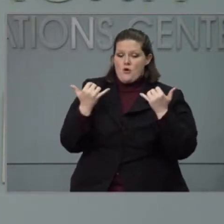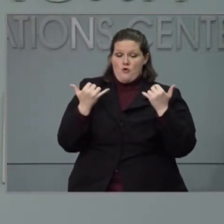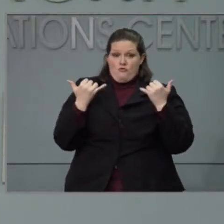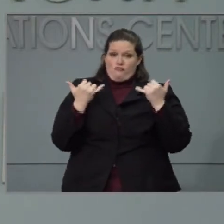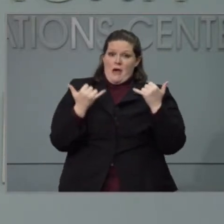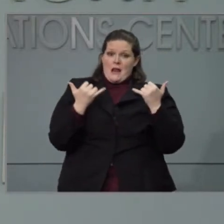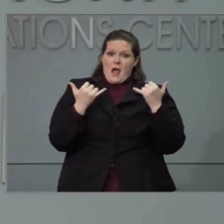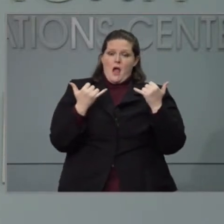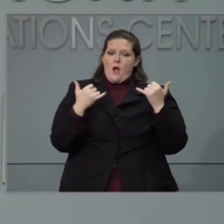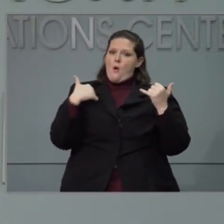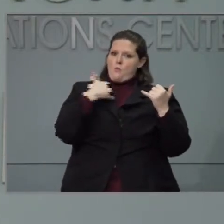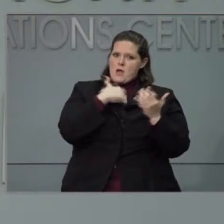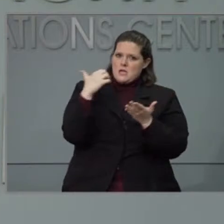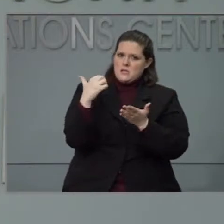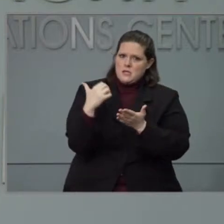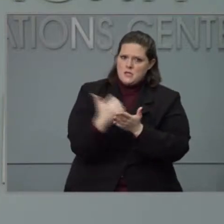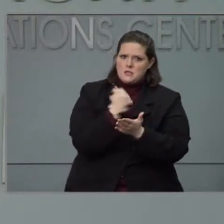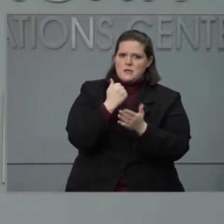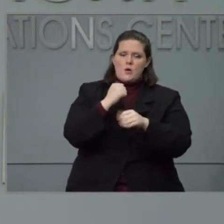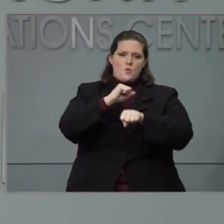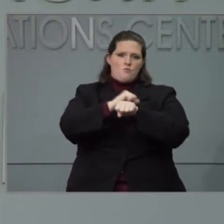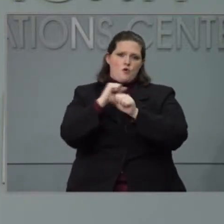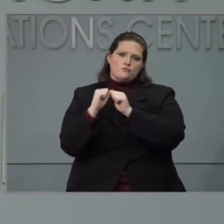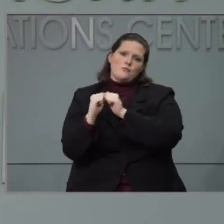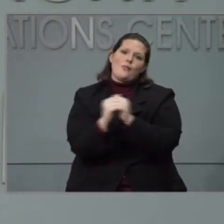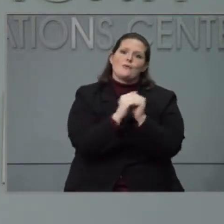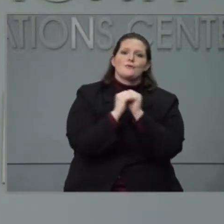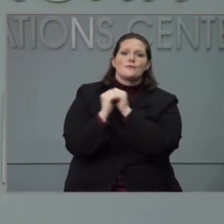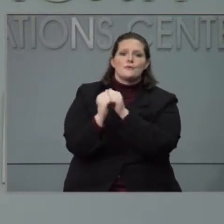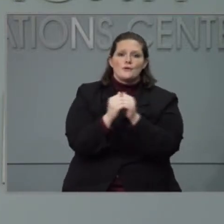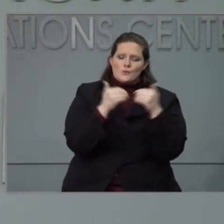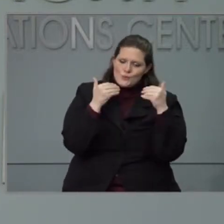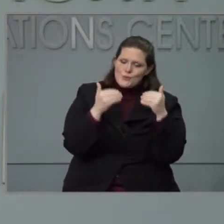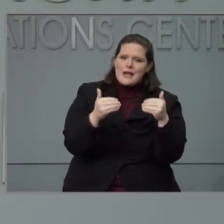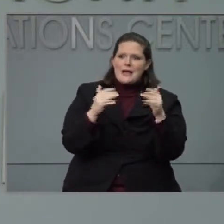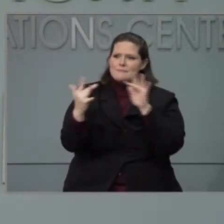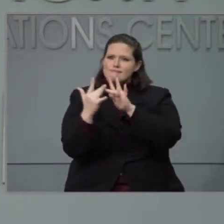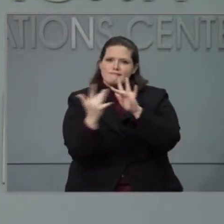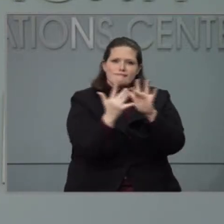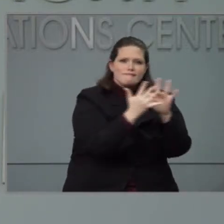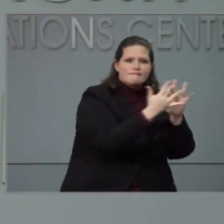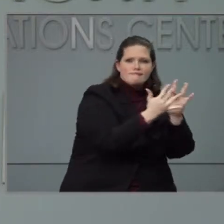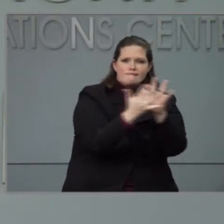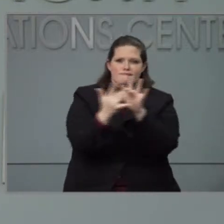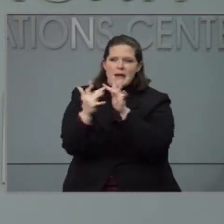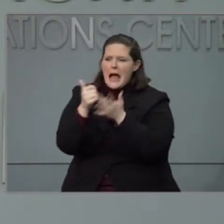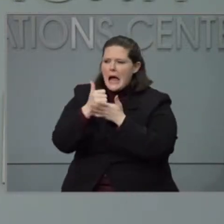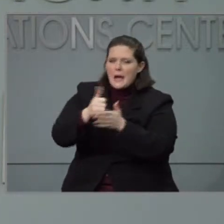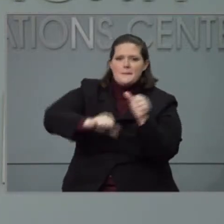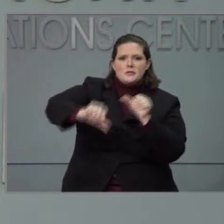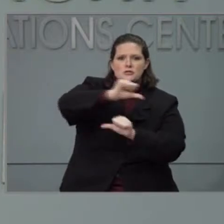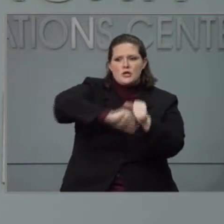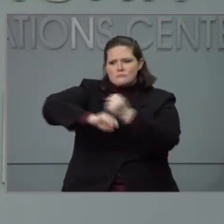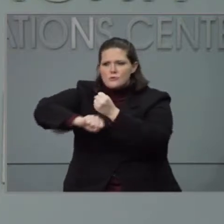good time for us to work together, reach out to each other, and to make progress. Would you want to add to that,